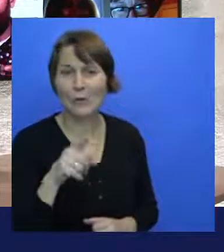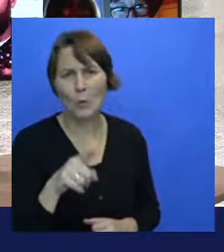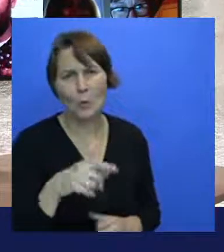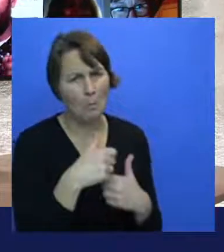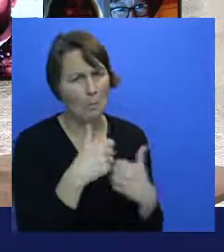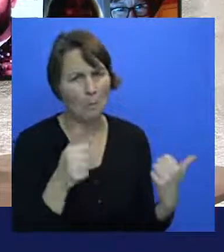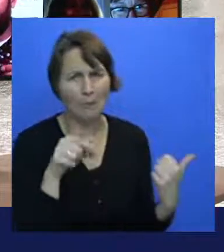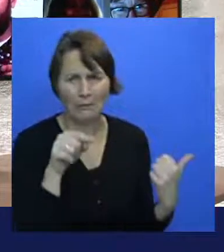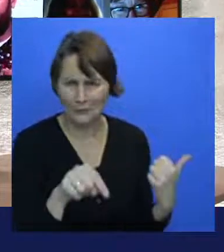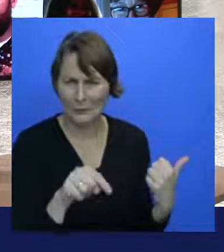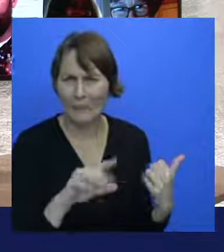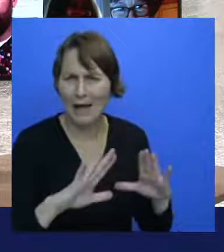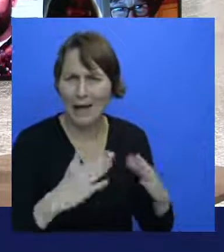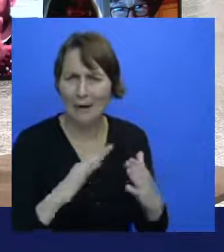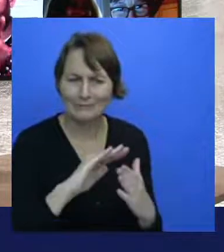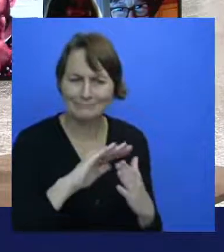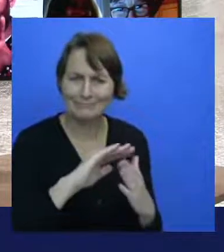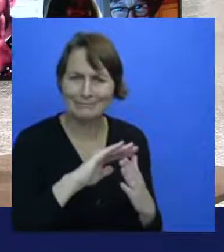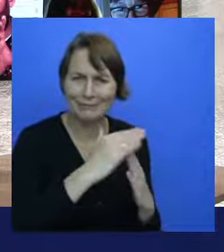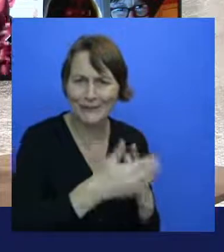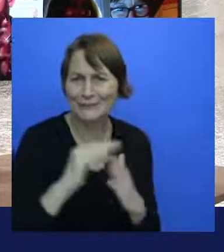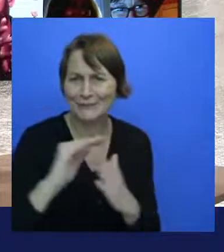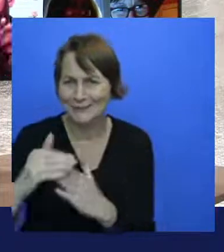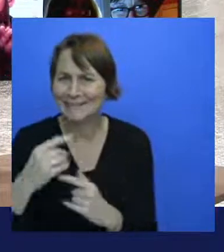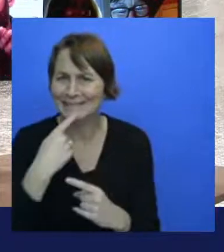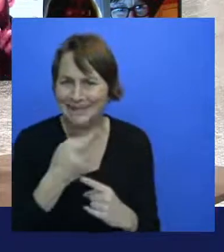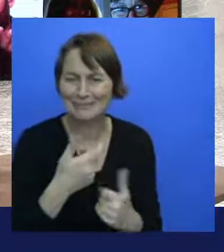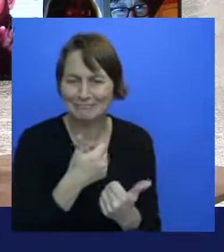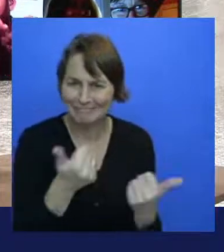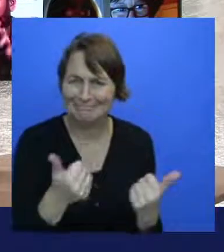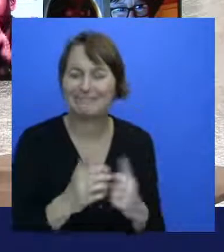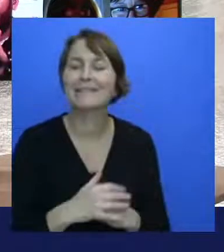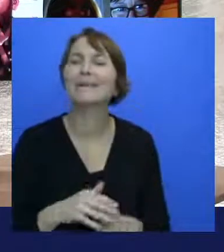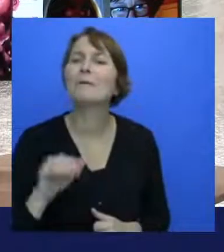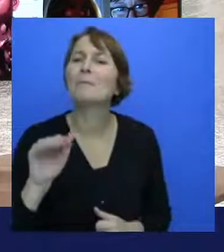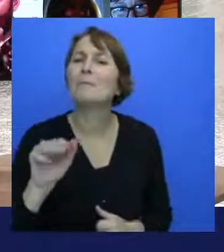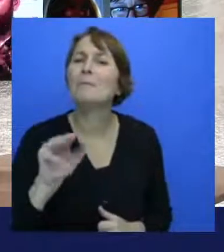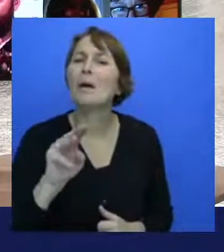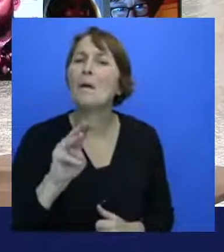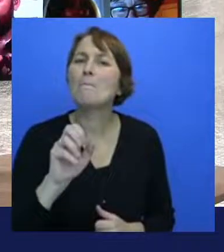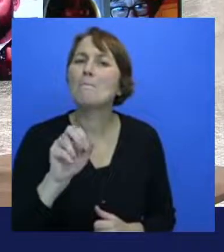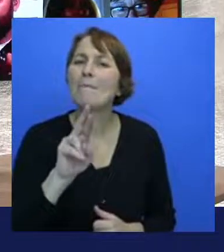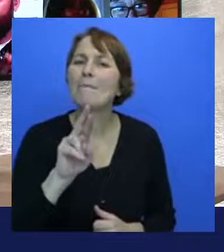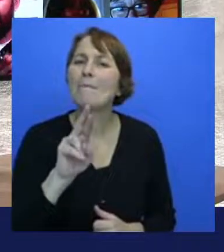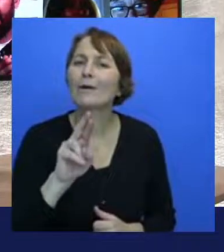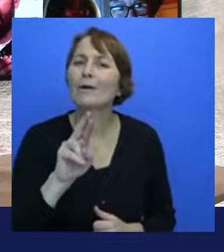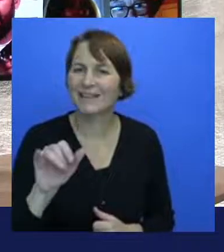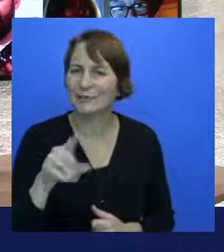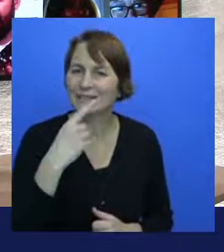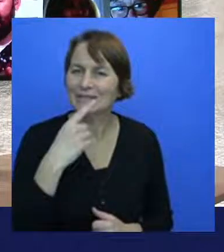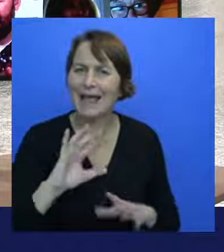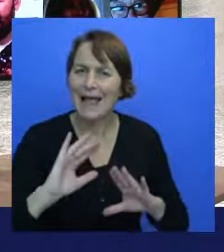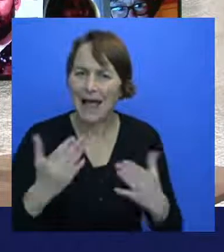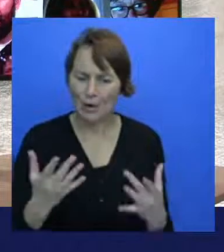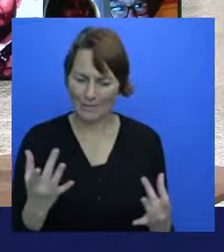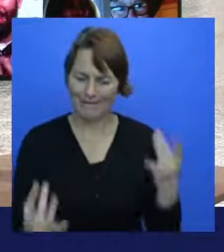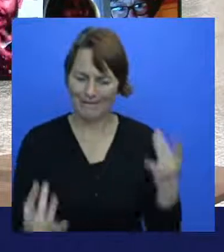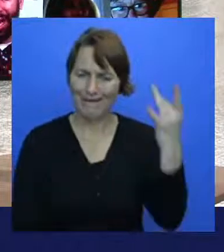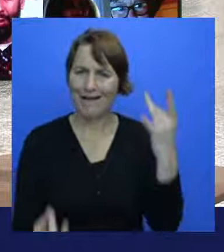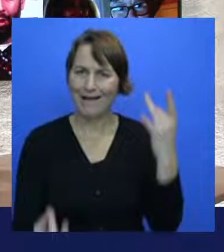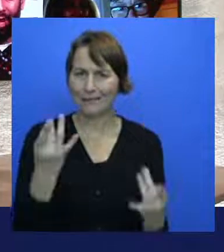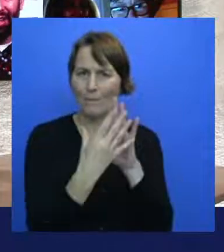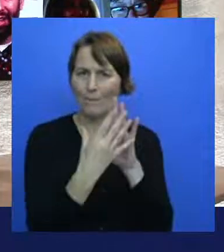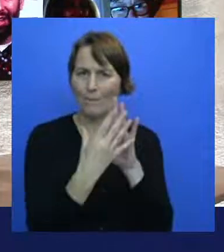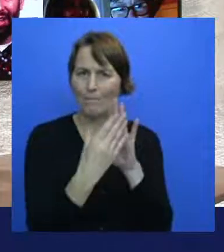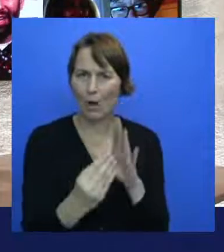everyone, because Marion, you talked about like creating the model ethically, and Veronica, you wrapped it up